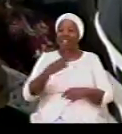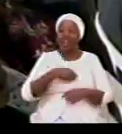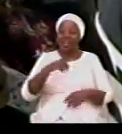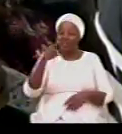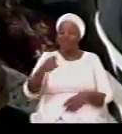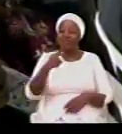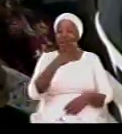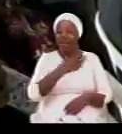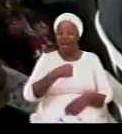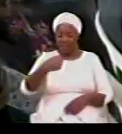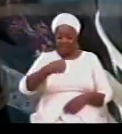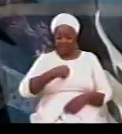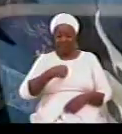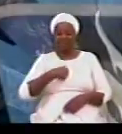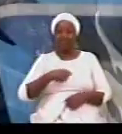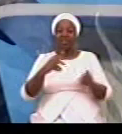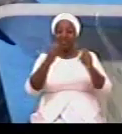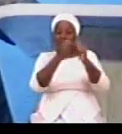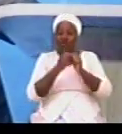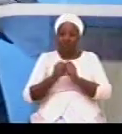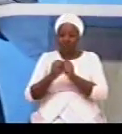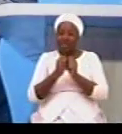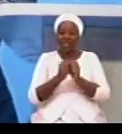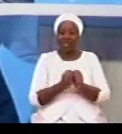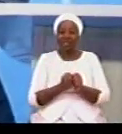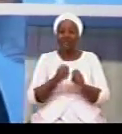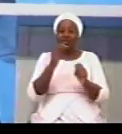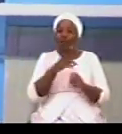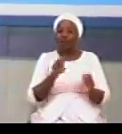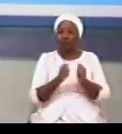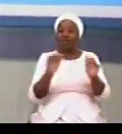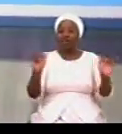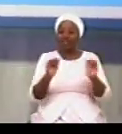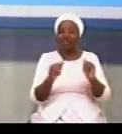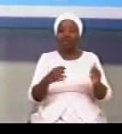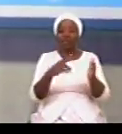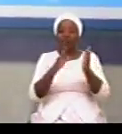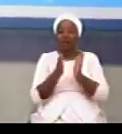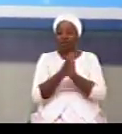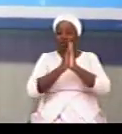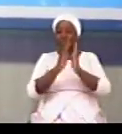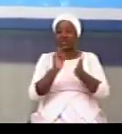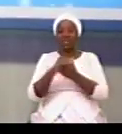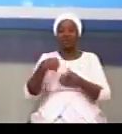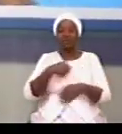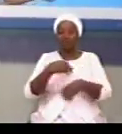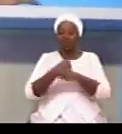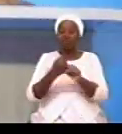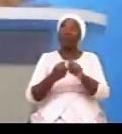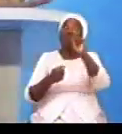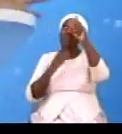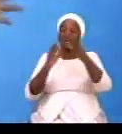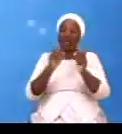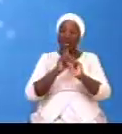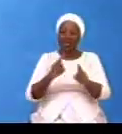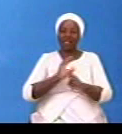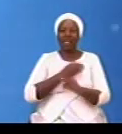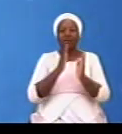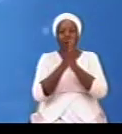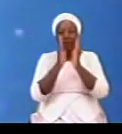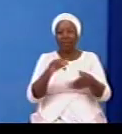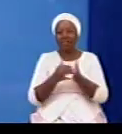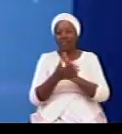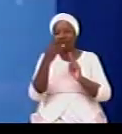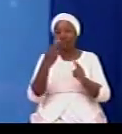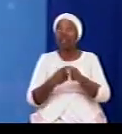making, it will answer our prayer. It will give you the solution to the problem and to the challenge you